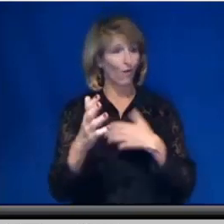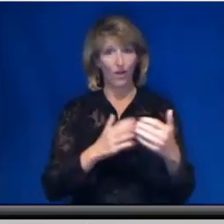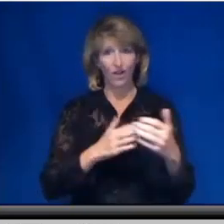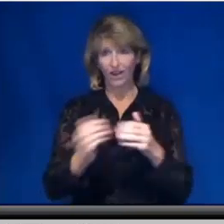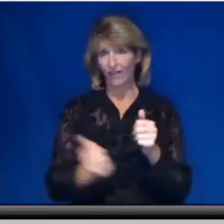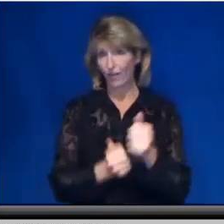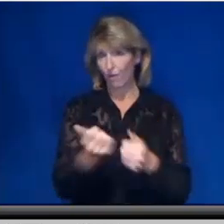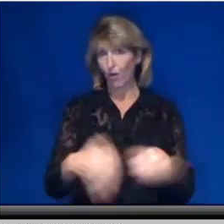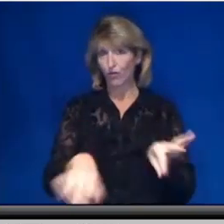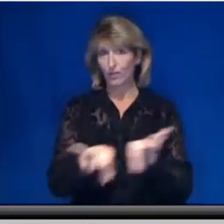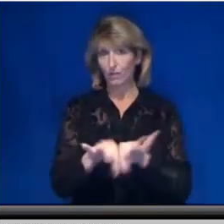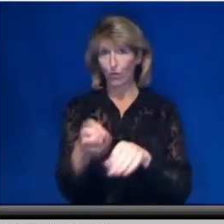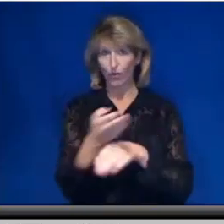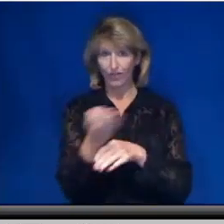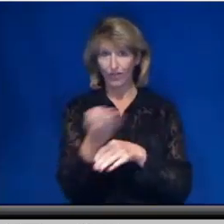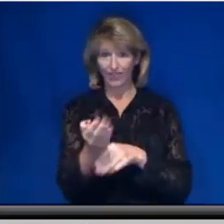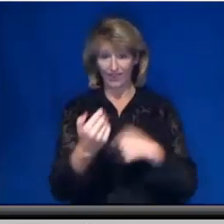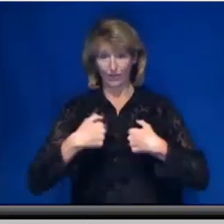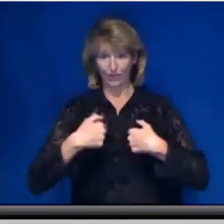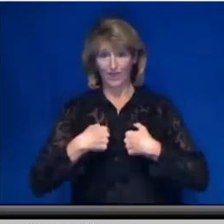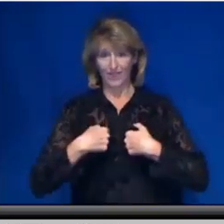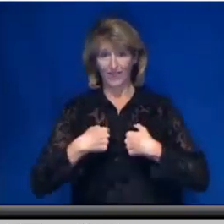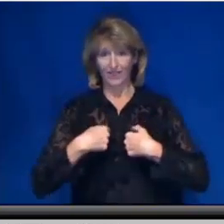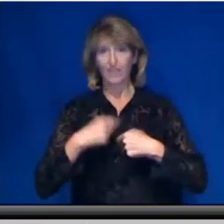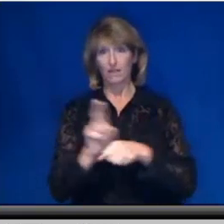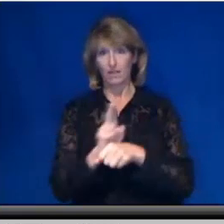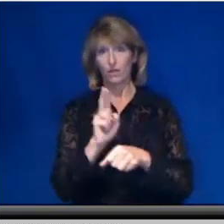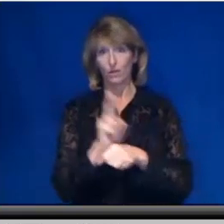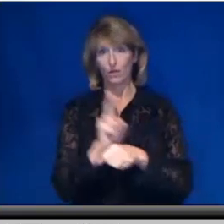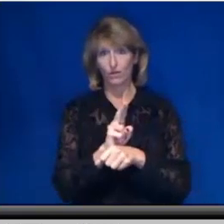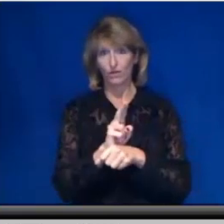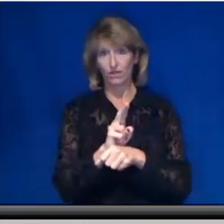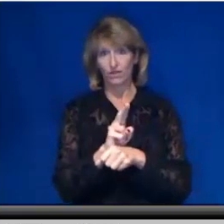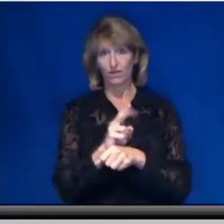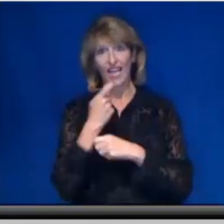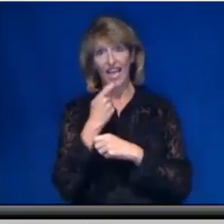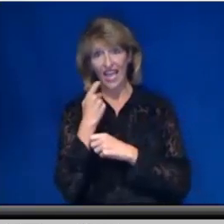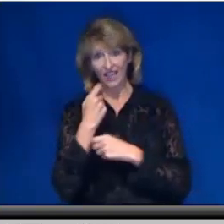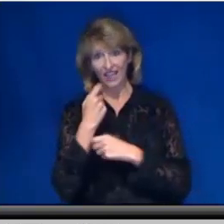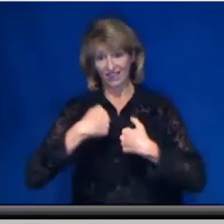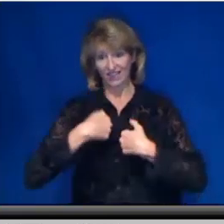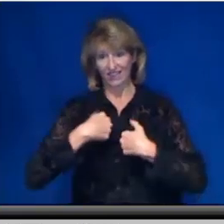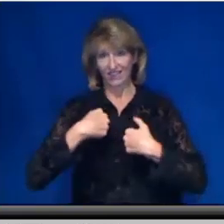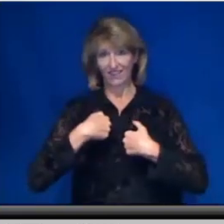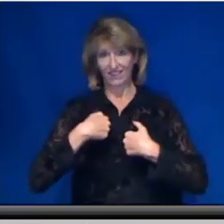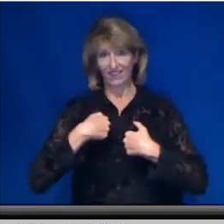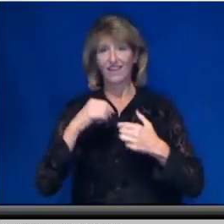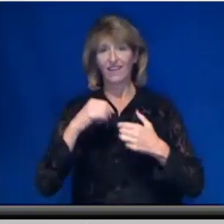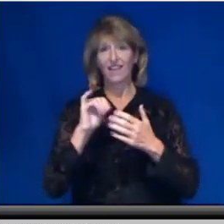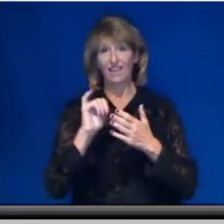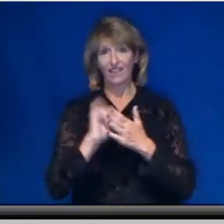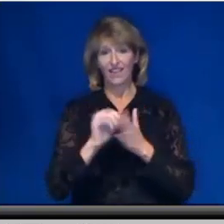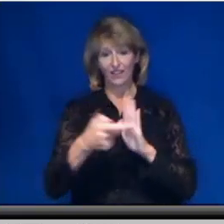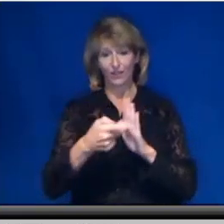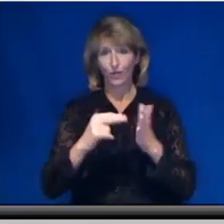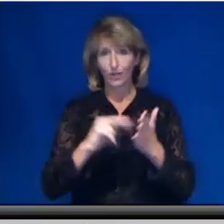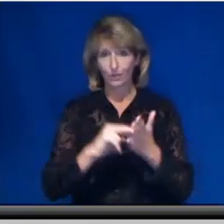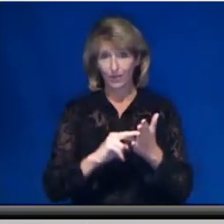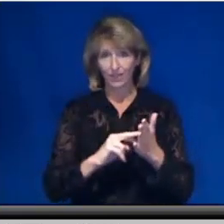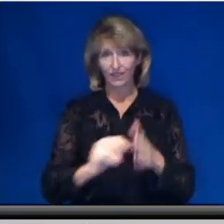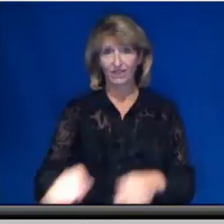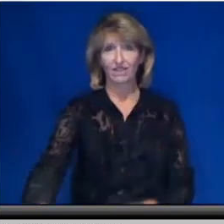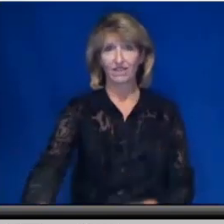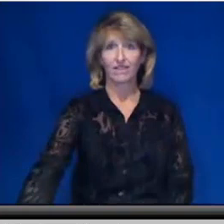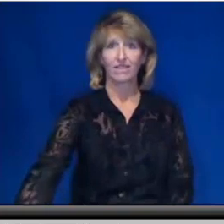It's important to remember that when problems arise with family, friends, and work, if the